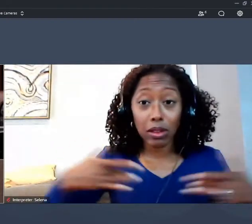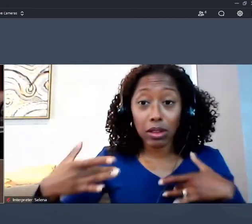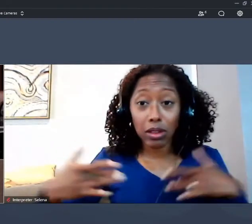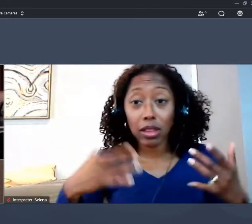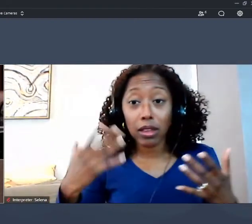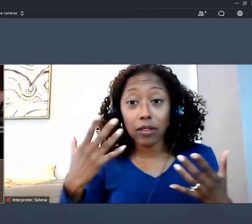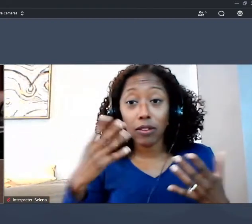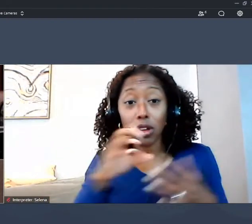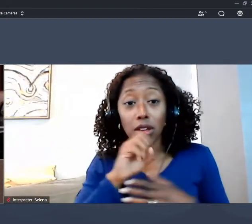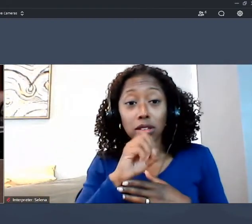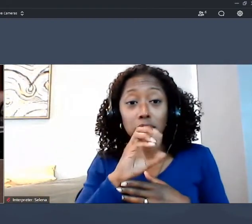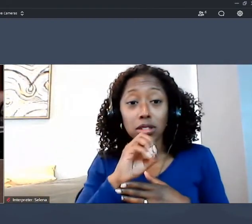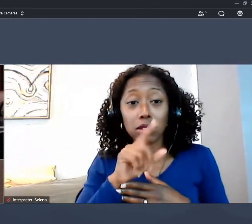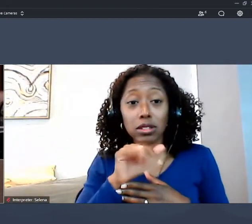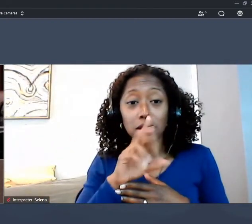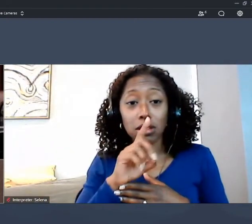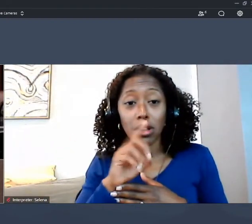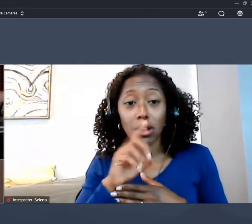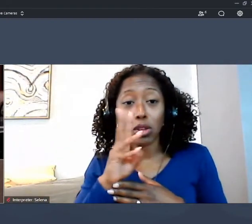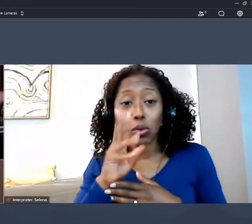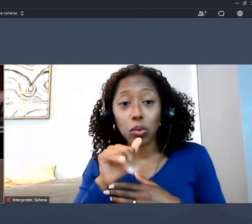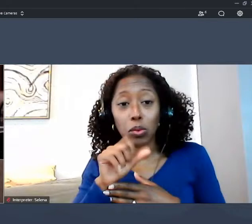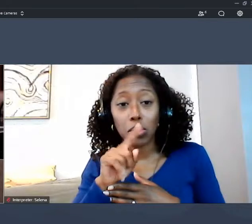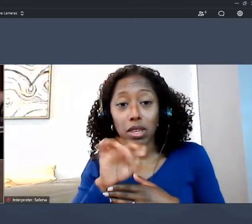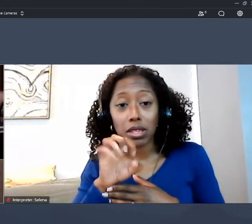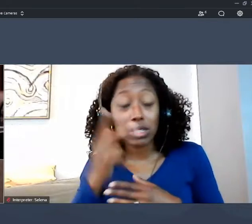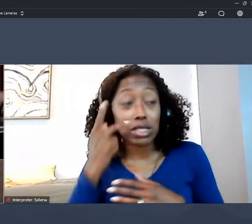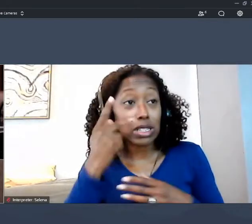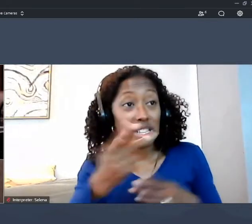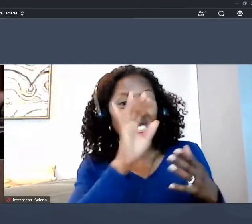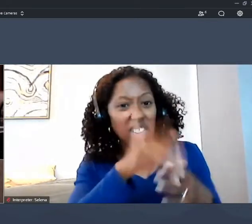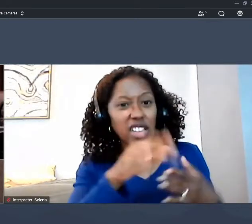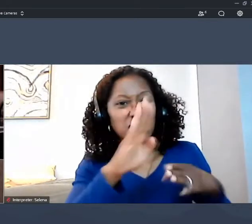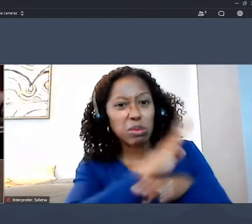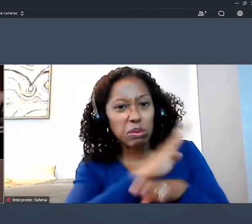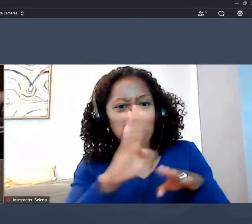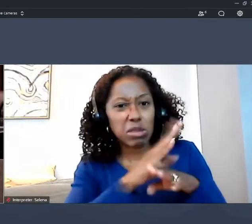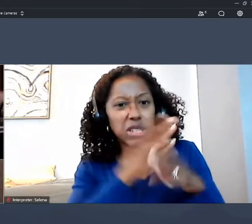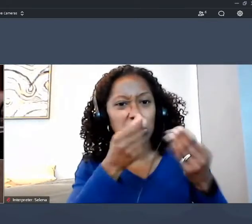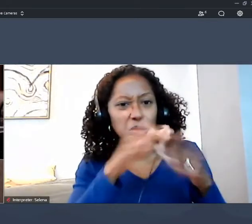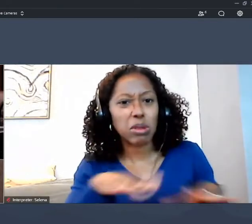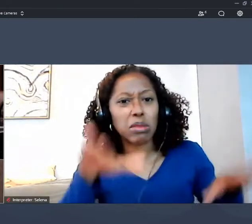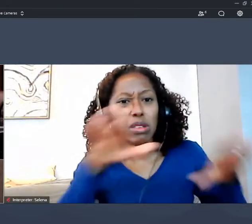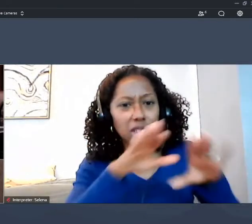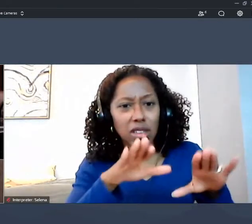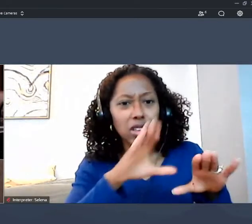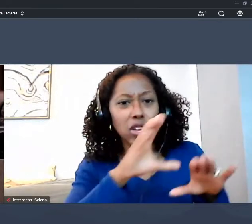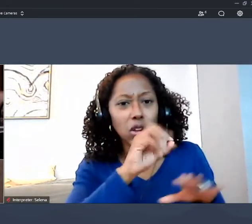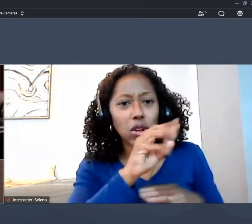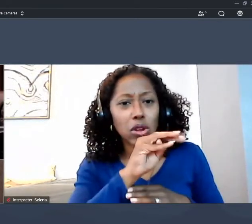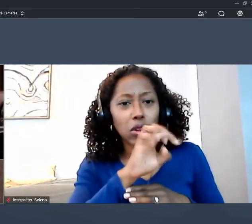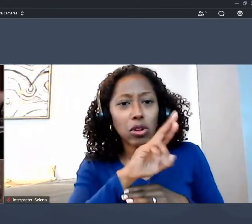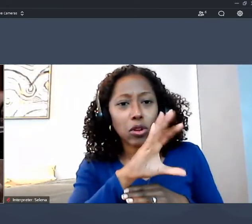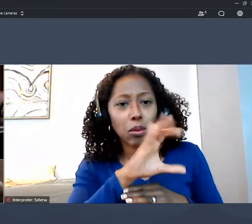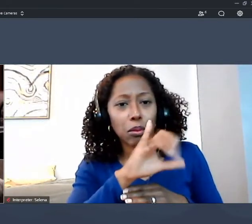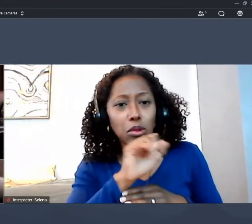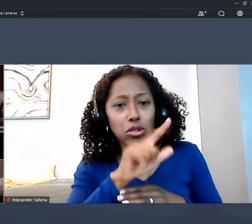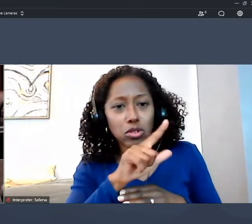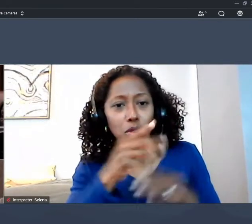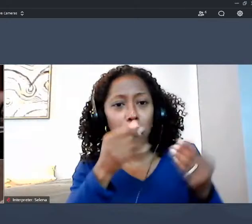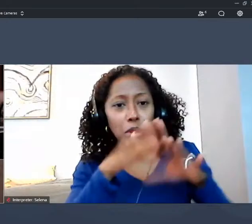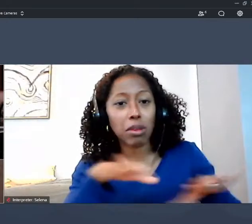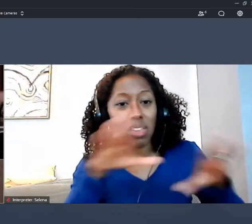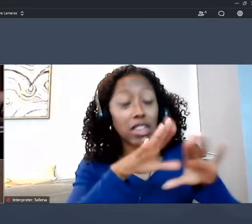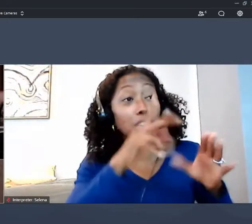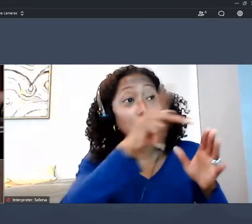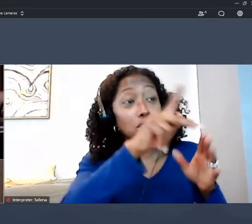solid waste to know when they pull up to an 18-unit apartment building that that's a commercial property owner, and that's their responsibility to pay to remove that property